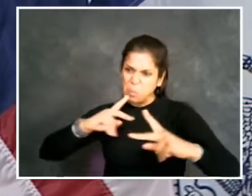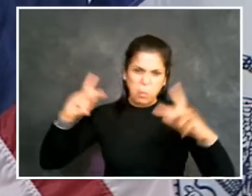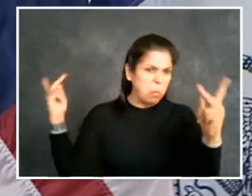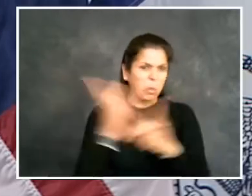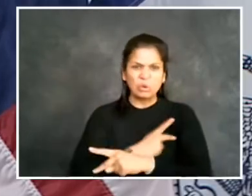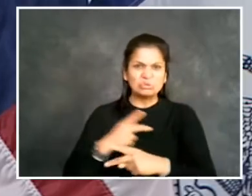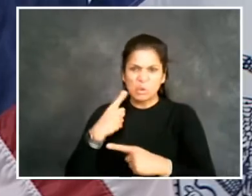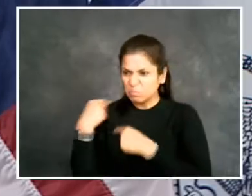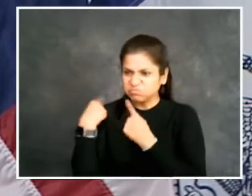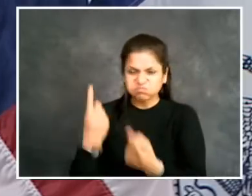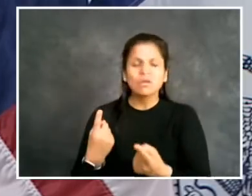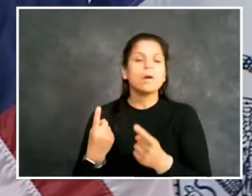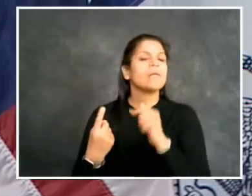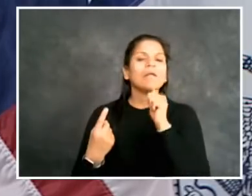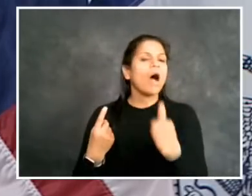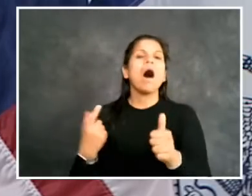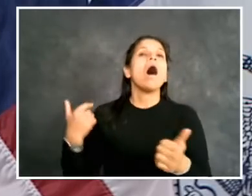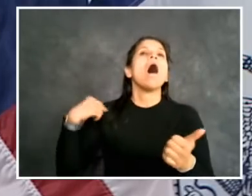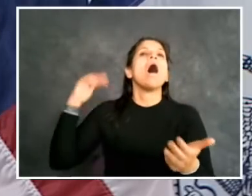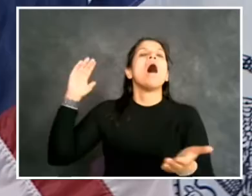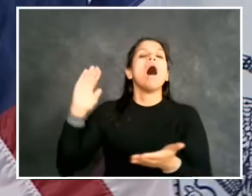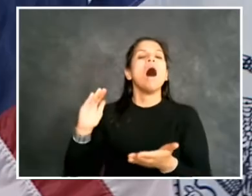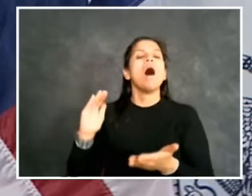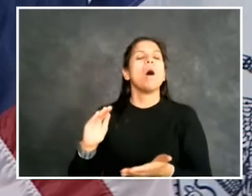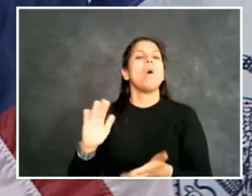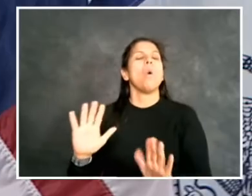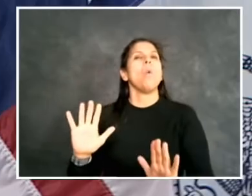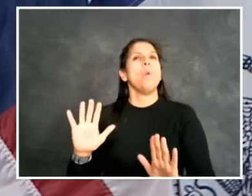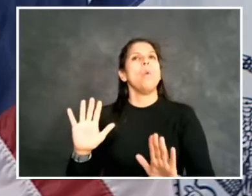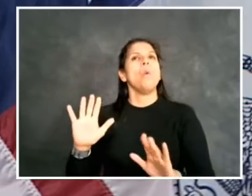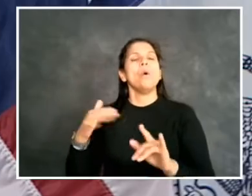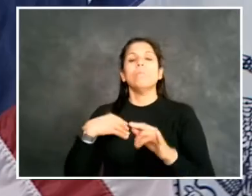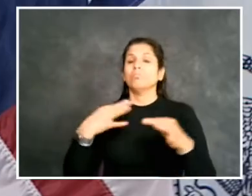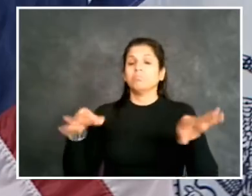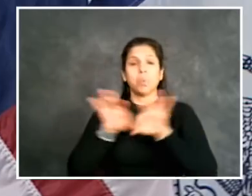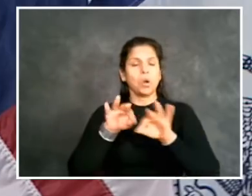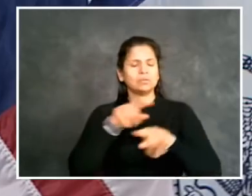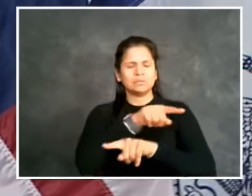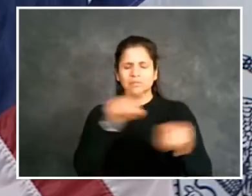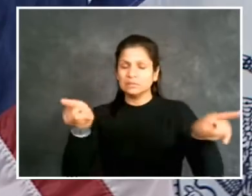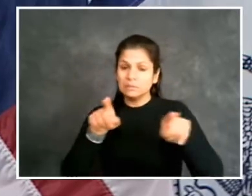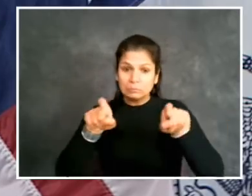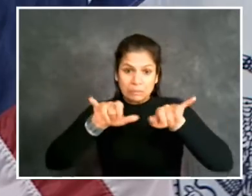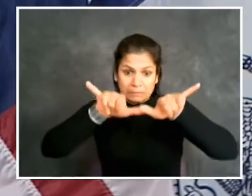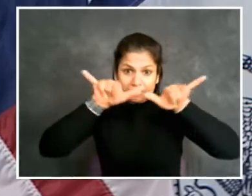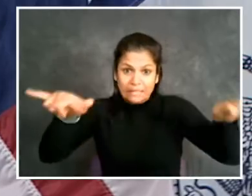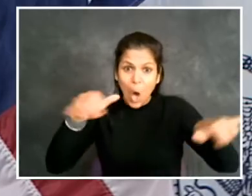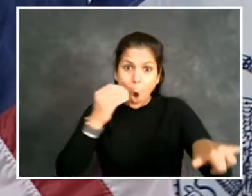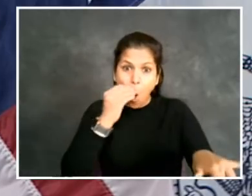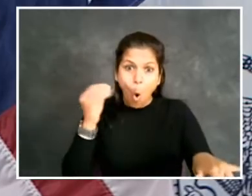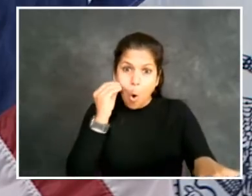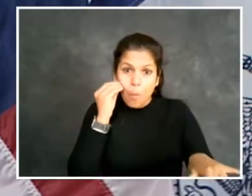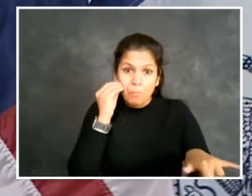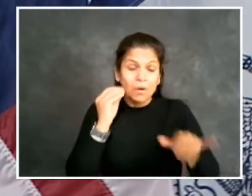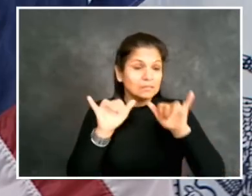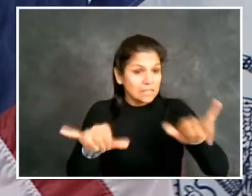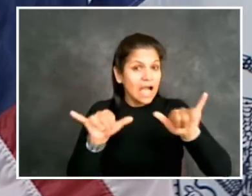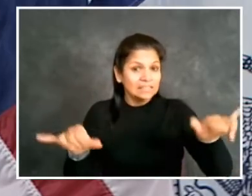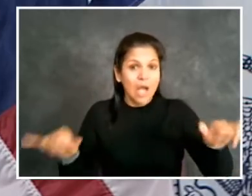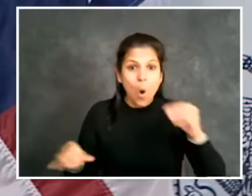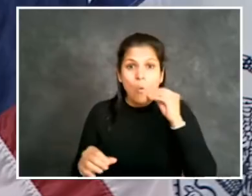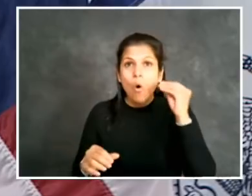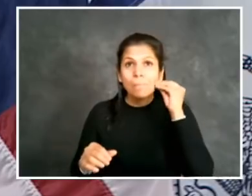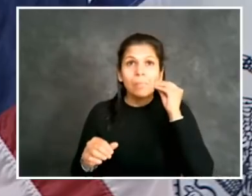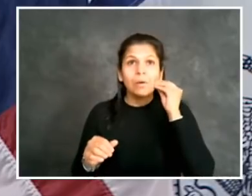making sure we were really forcefully keeping people inside to the maximum extent possible. And we had to be smart about our public employees